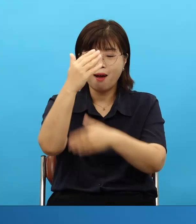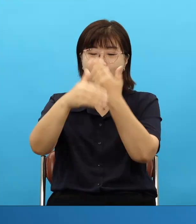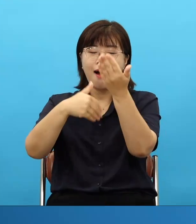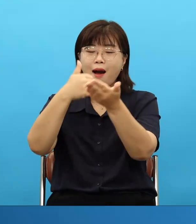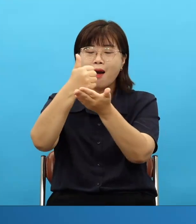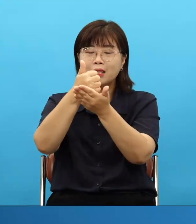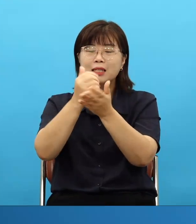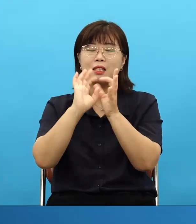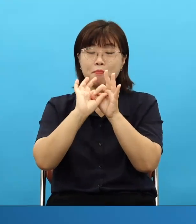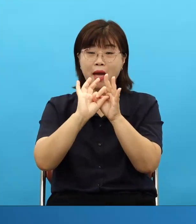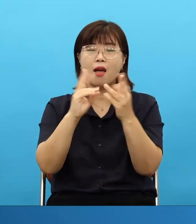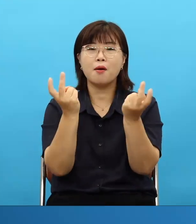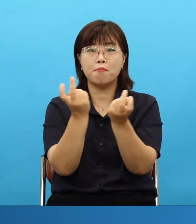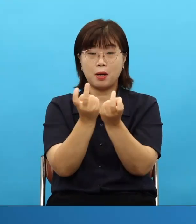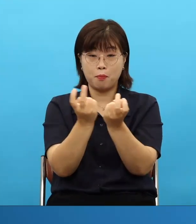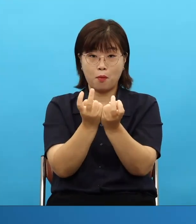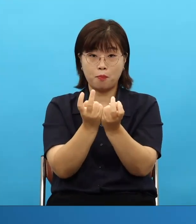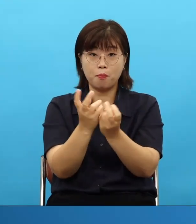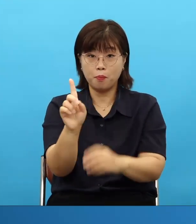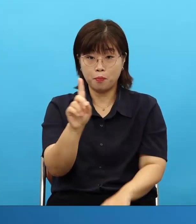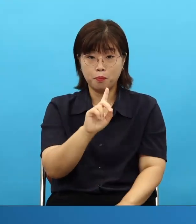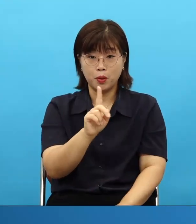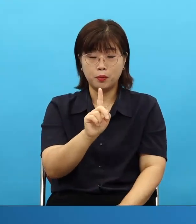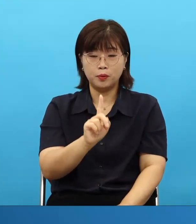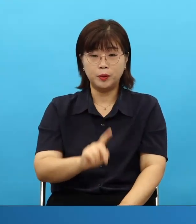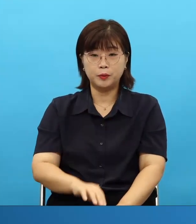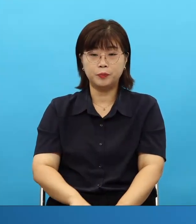And what is that method?